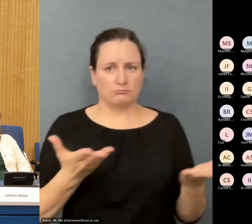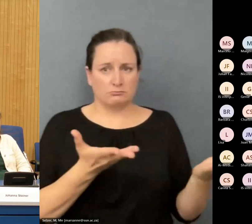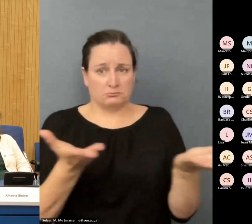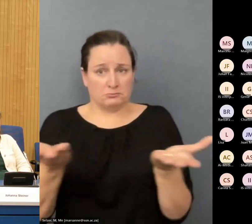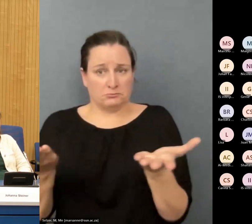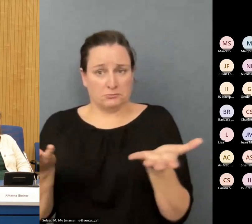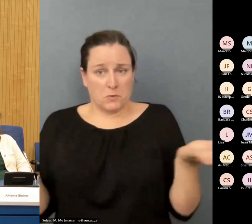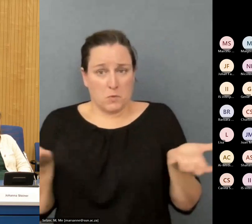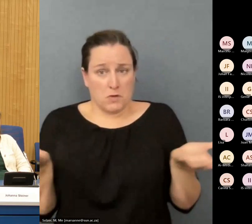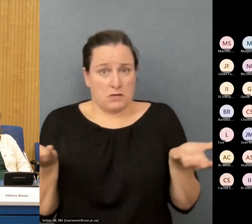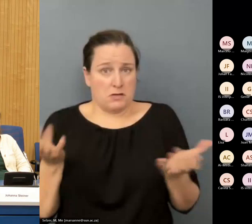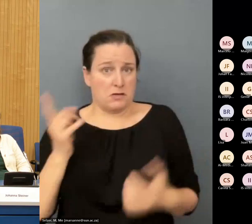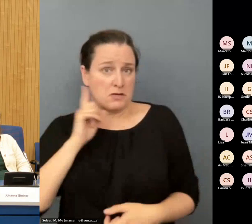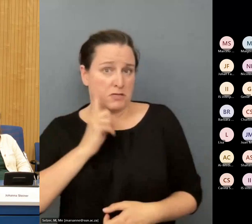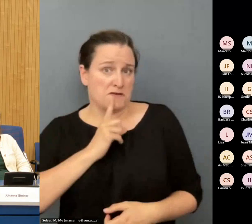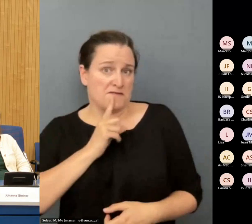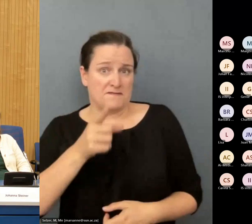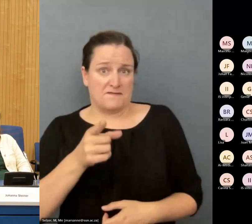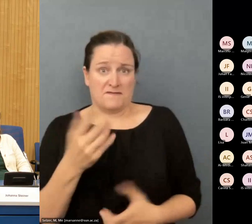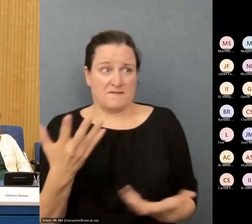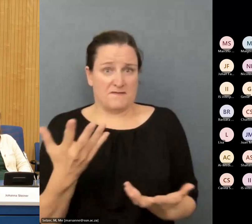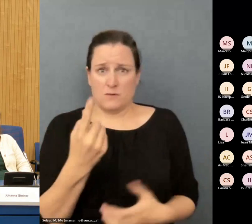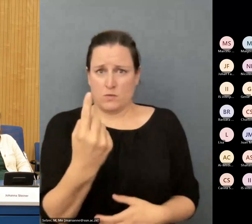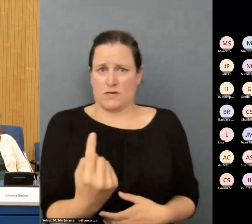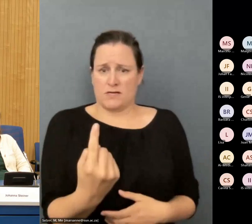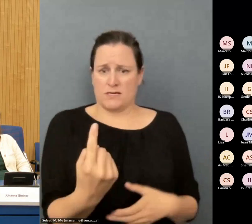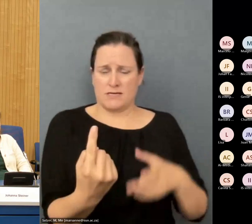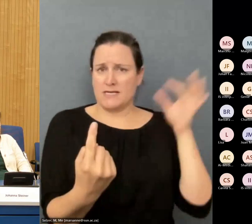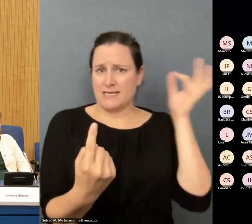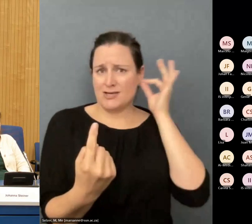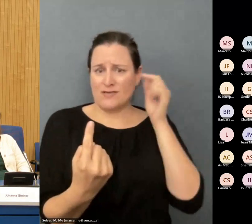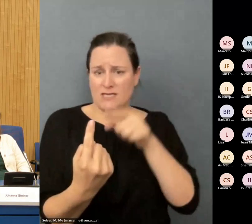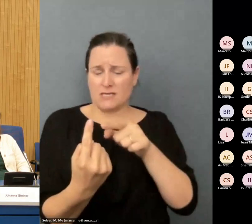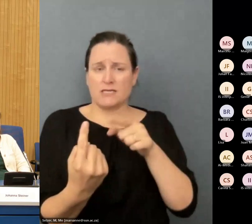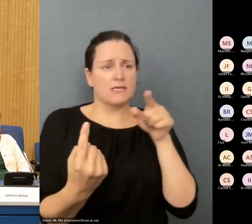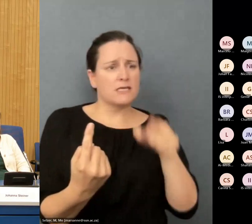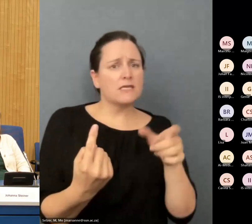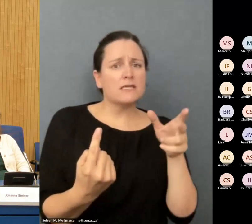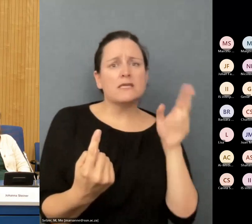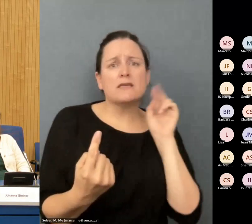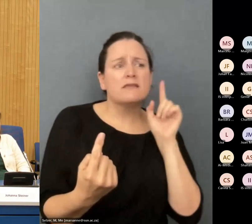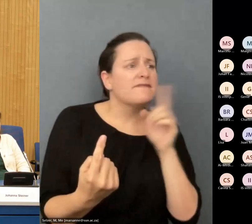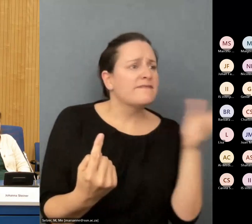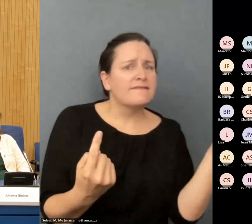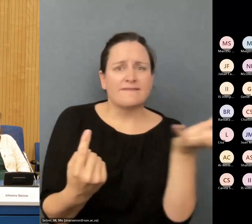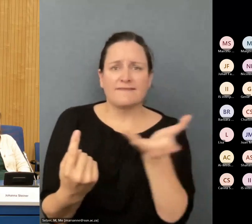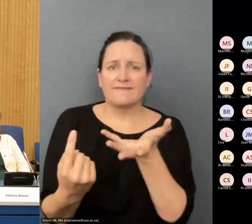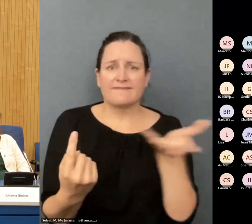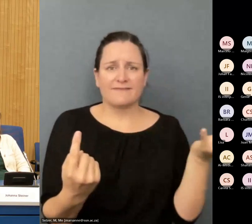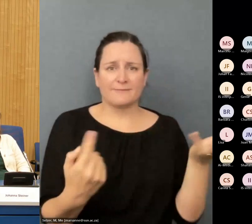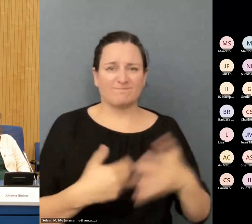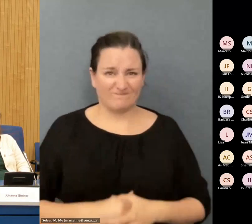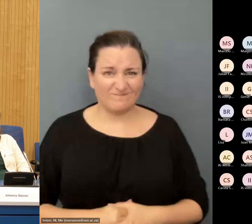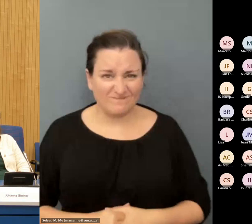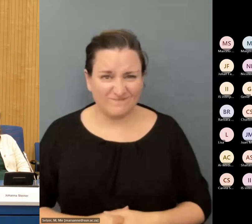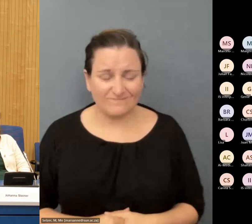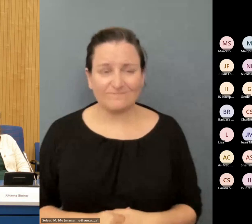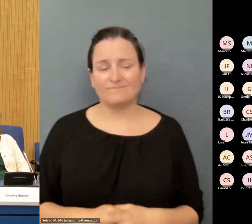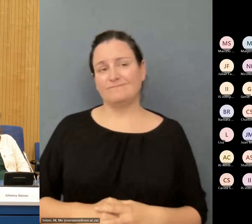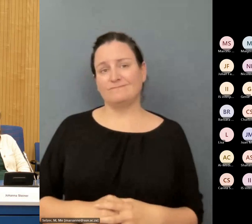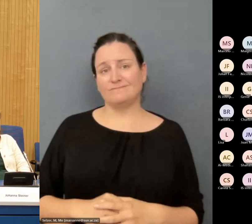at the stage to can communicate with them directly. And my question is if you have also